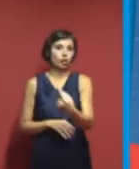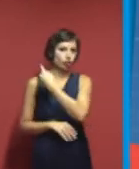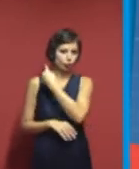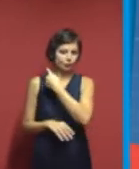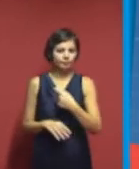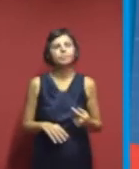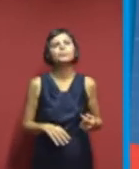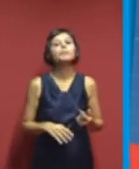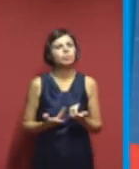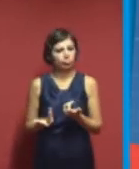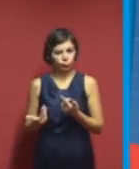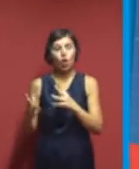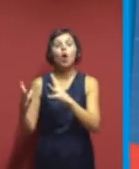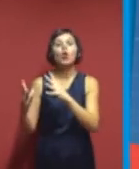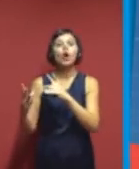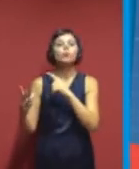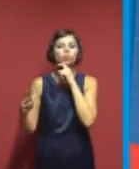and